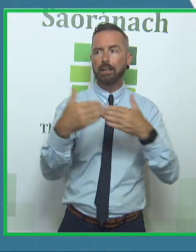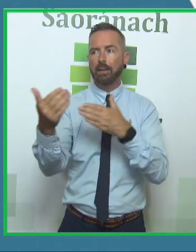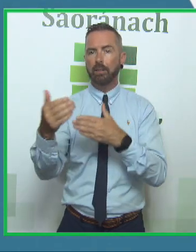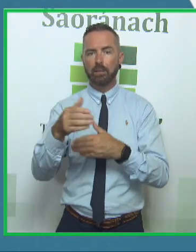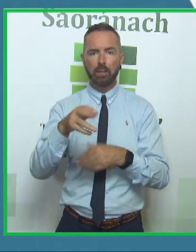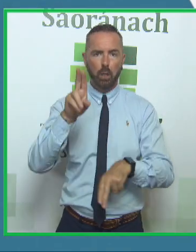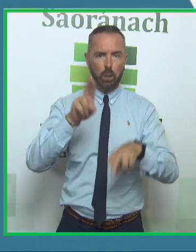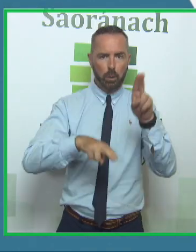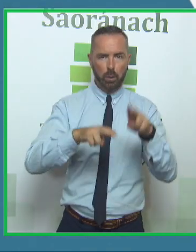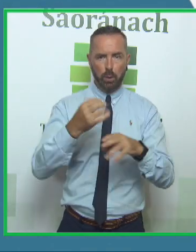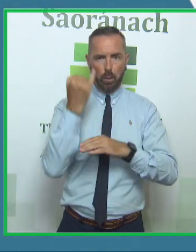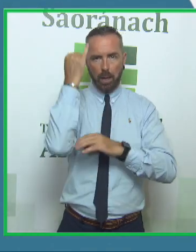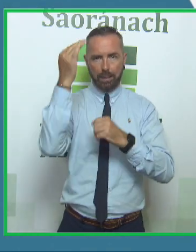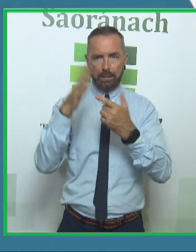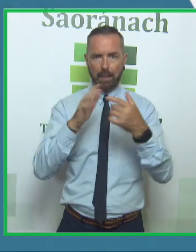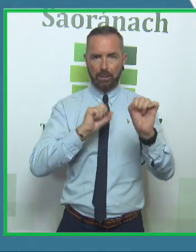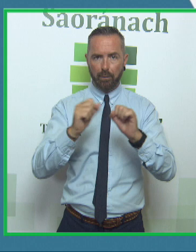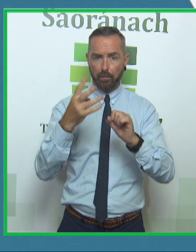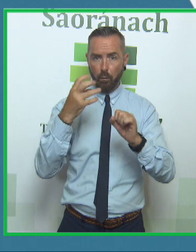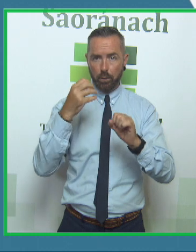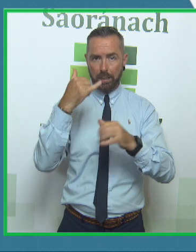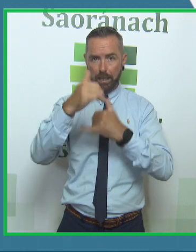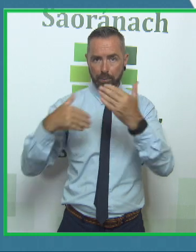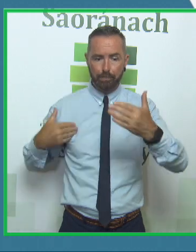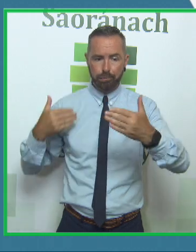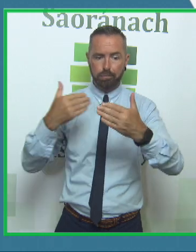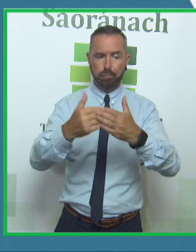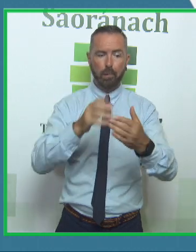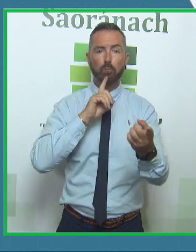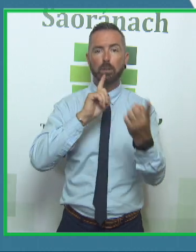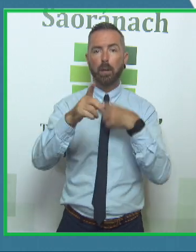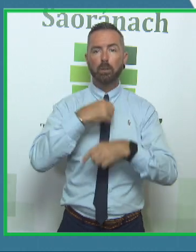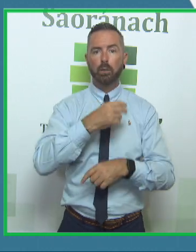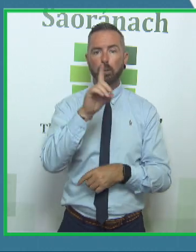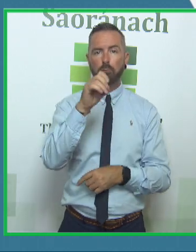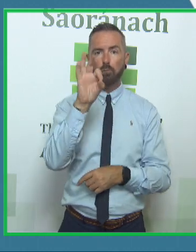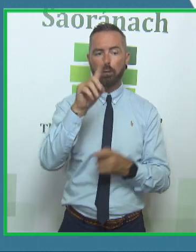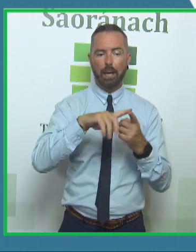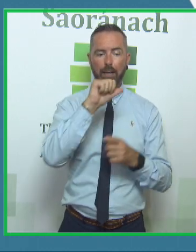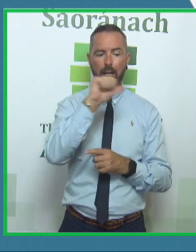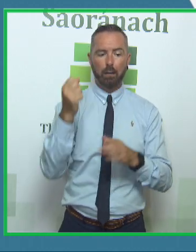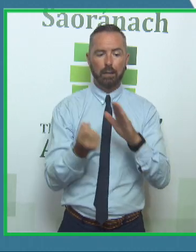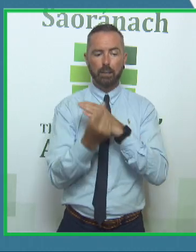and creative services for more than 40 years in response to the drug and alcohol issues.